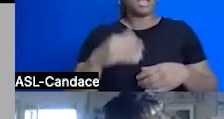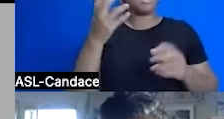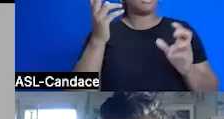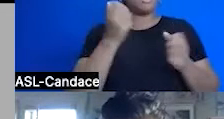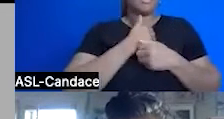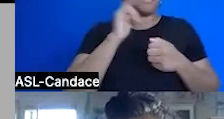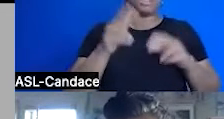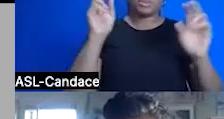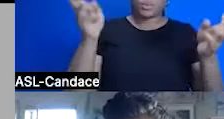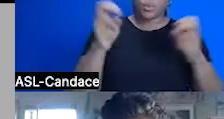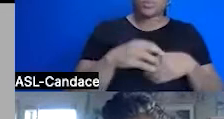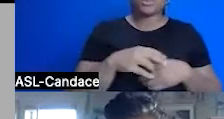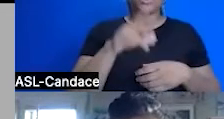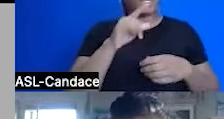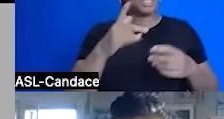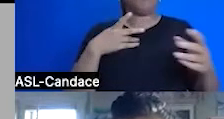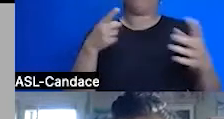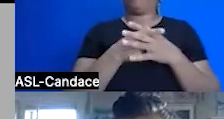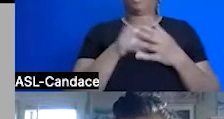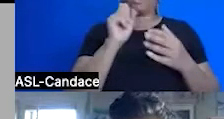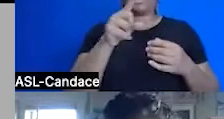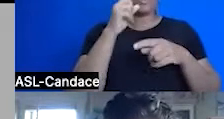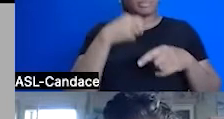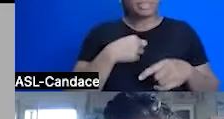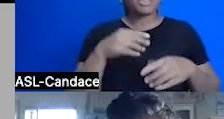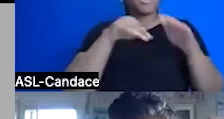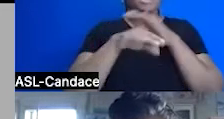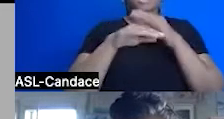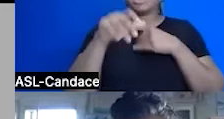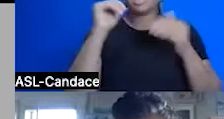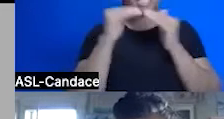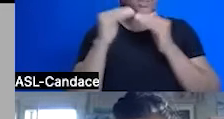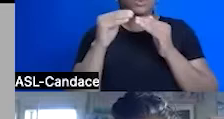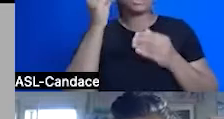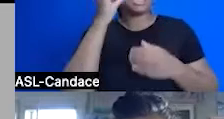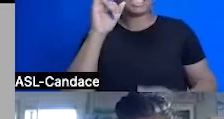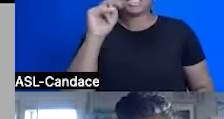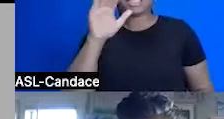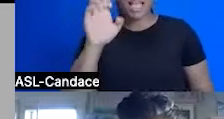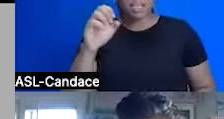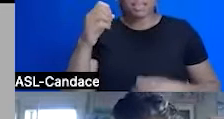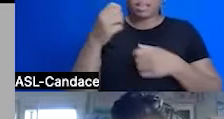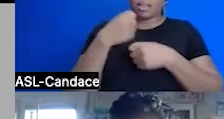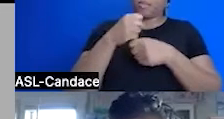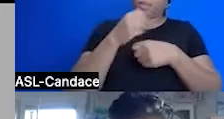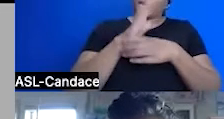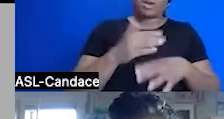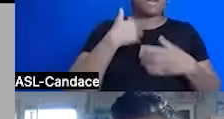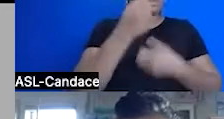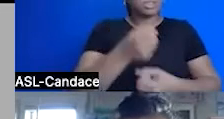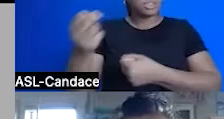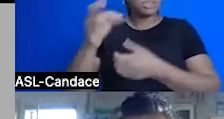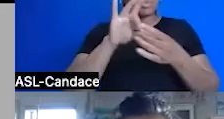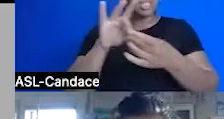Accountability Working Group, which really gets to the heart of this question for me, which access does not equal insight. Does the filmmaker have trusted relationships with